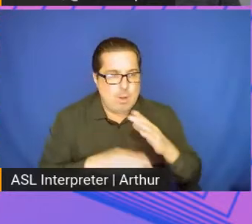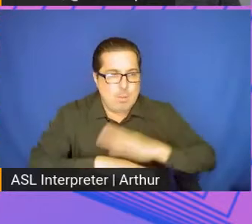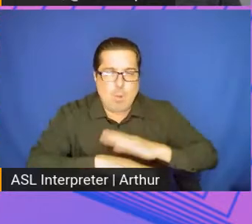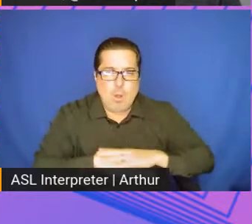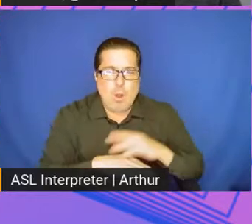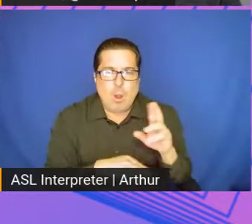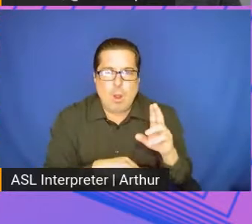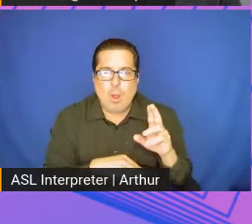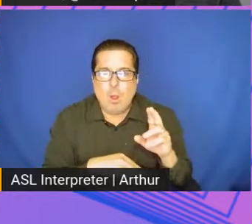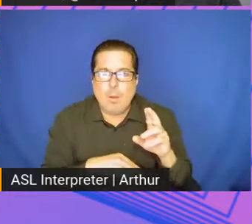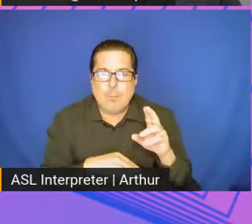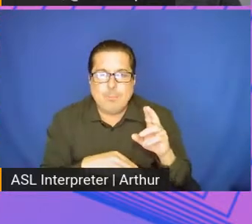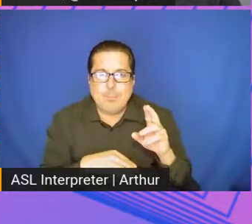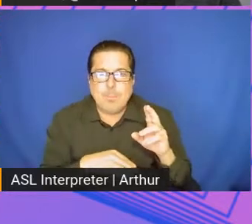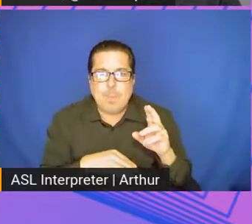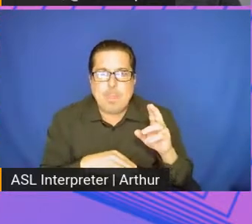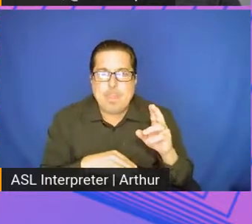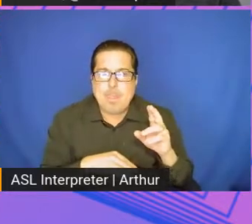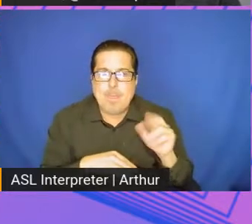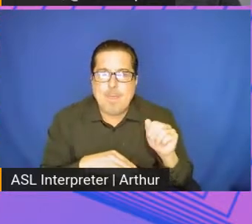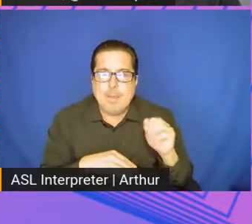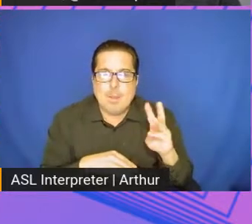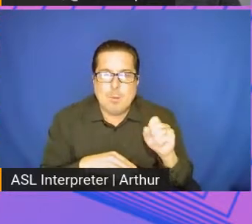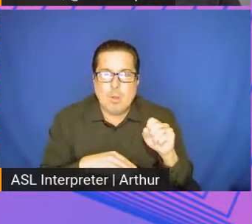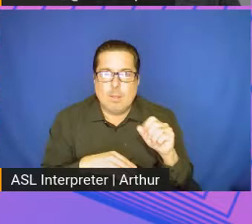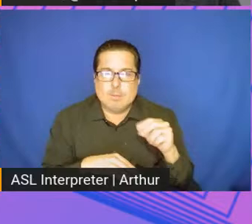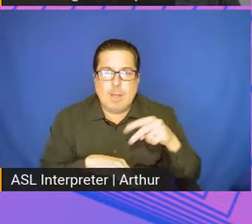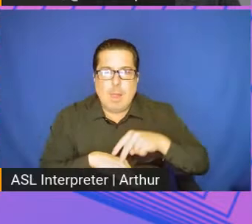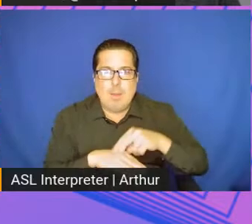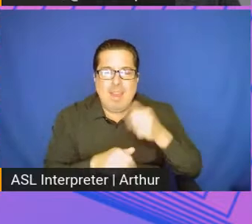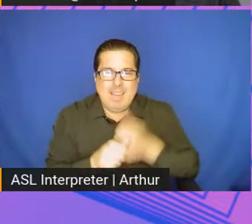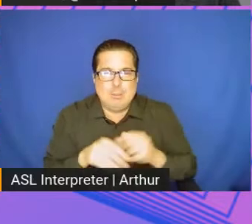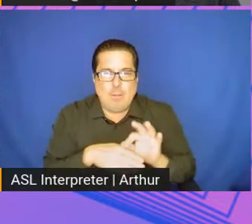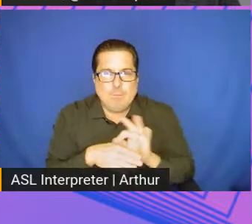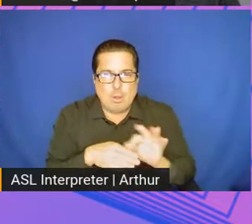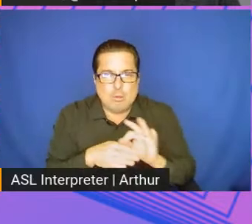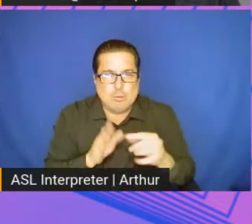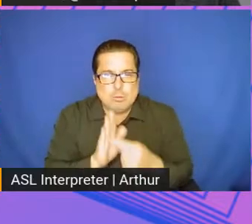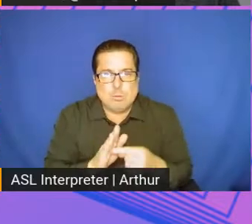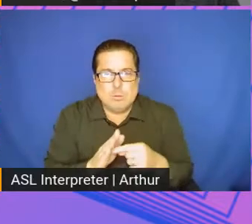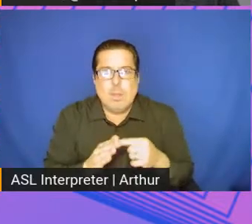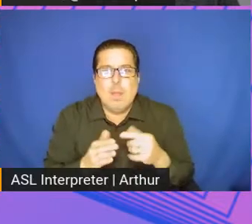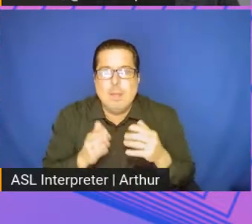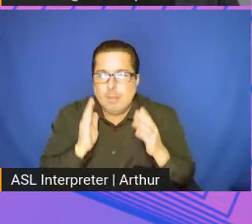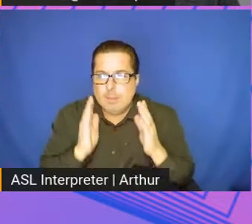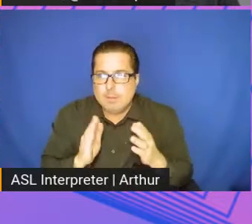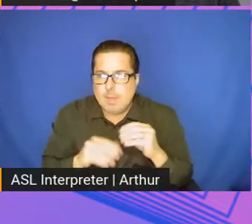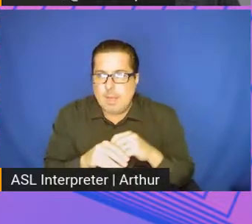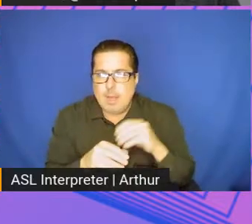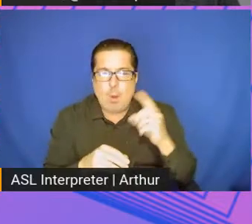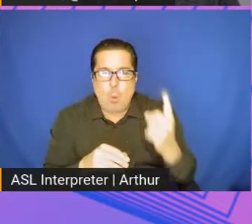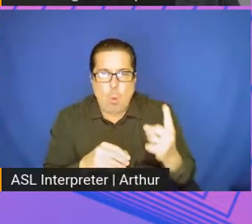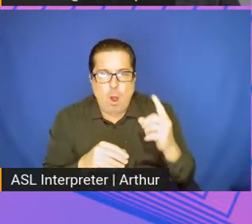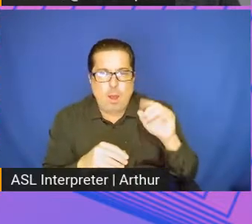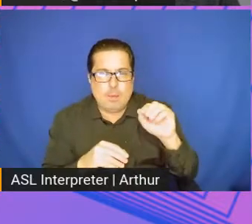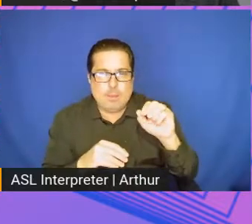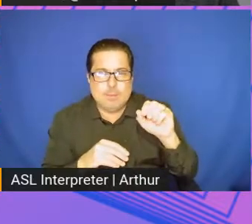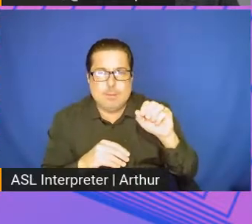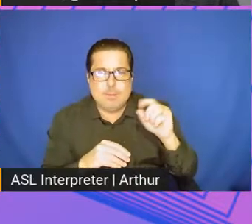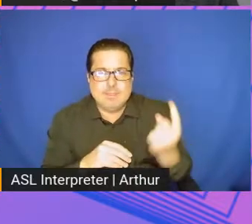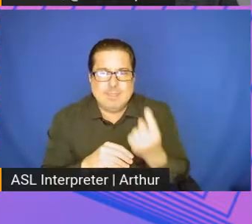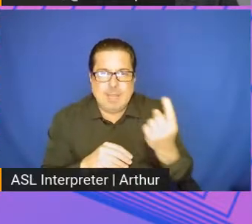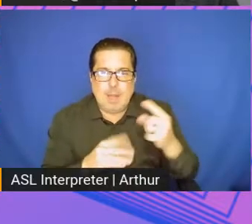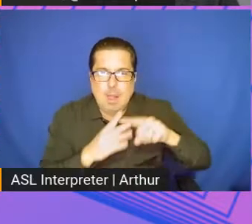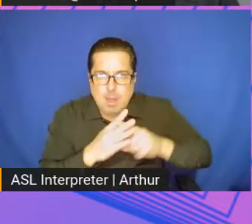Lambda, as we discussed earlier, each function instance is only ever serving a single invoke at a time. So Lambda is